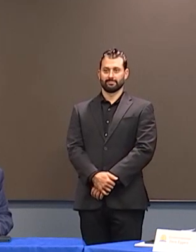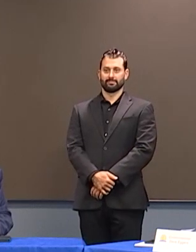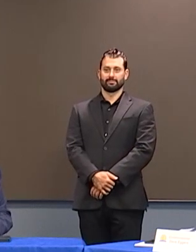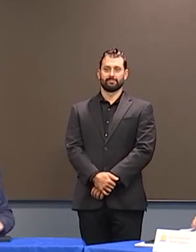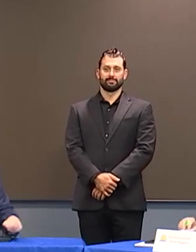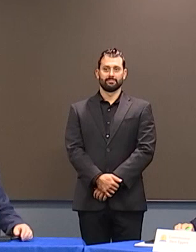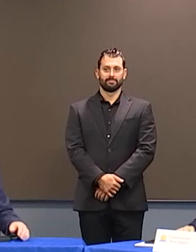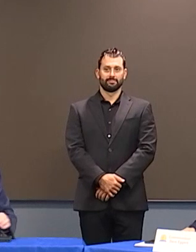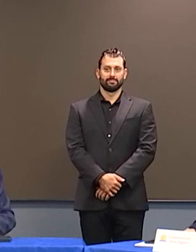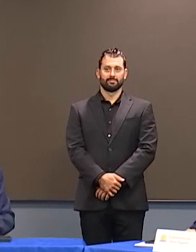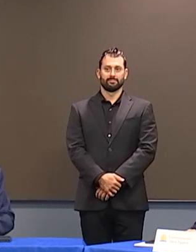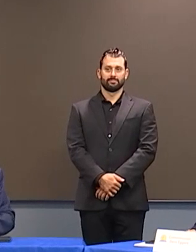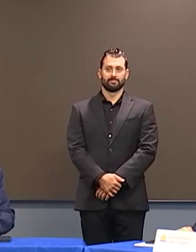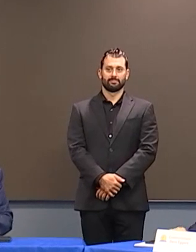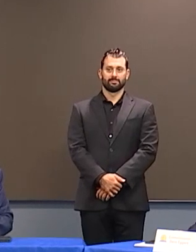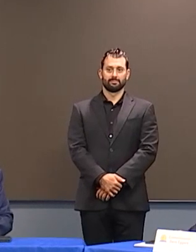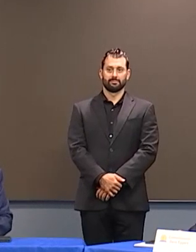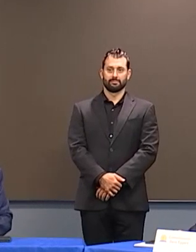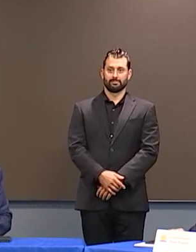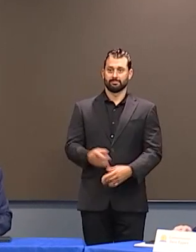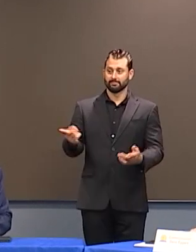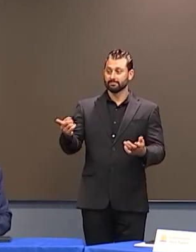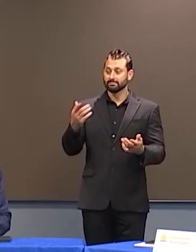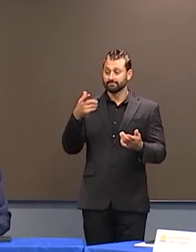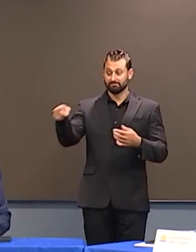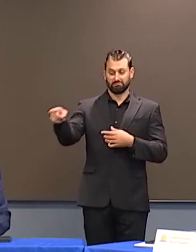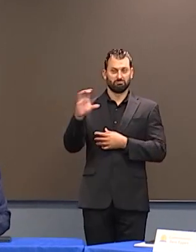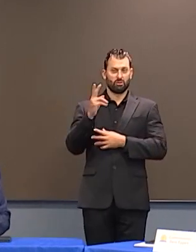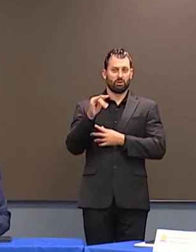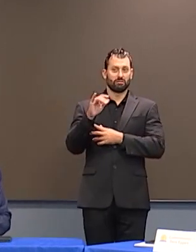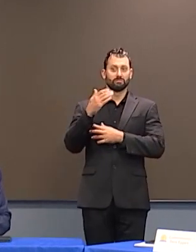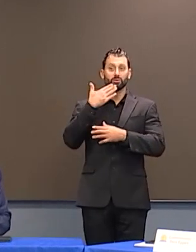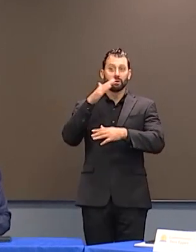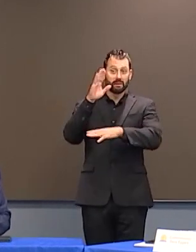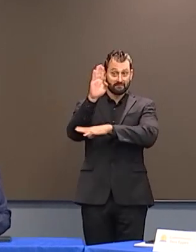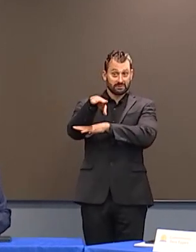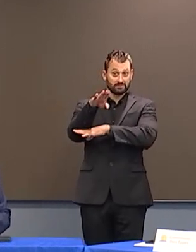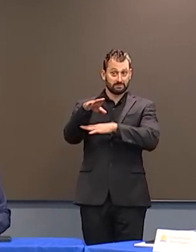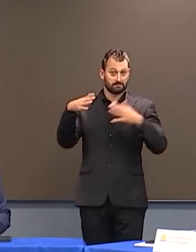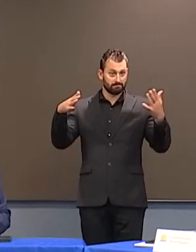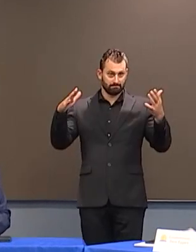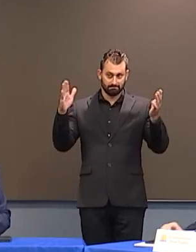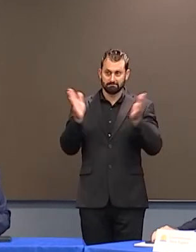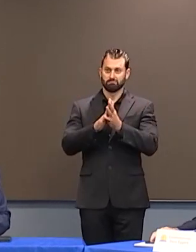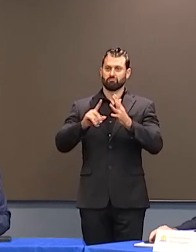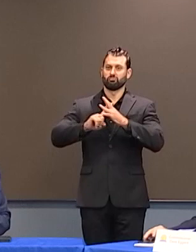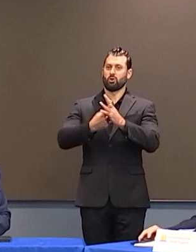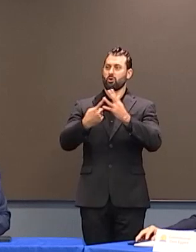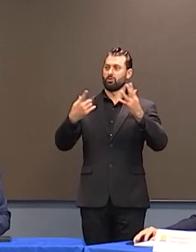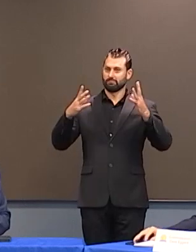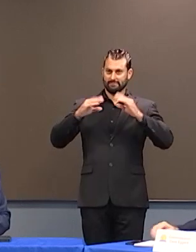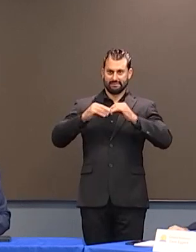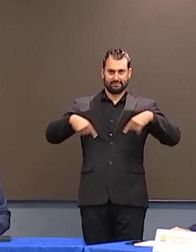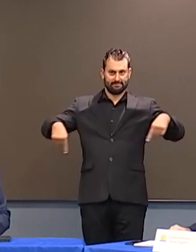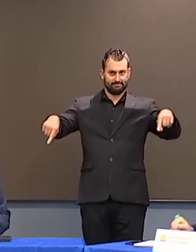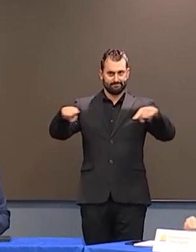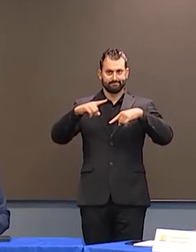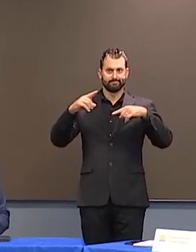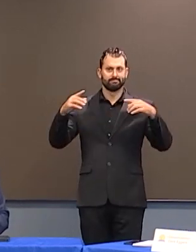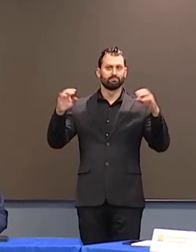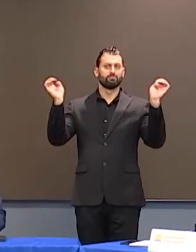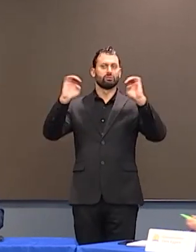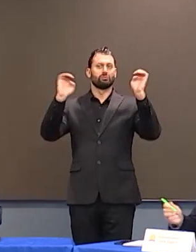Good afternoon, everyone. We'll call to order this emergency meeting of the Board of County Commissioners. Thank you for being here. We'll get straight right away.